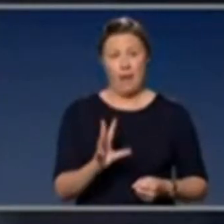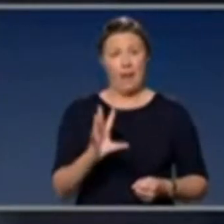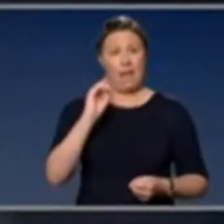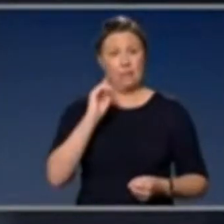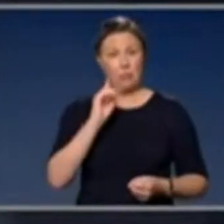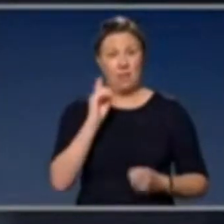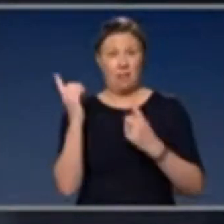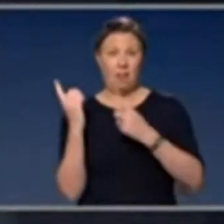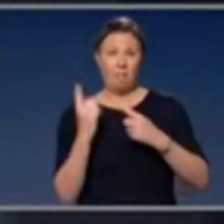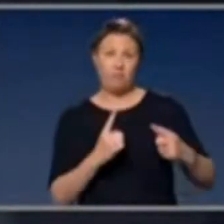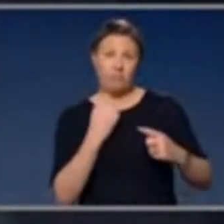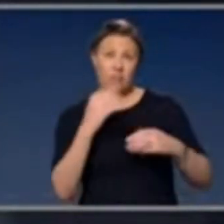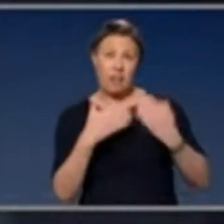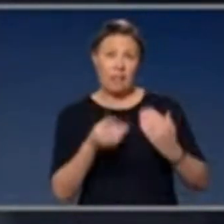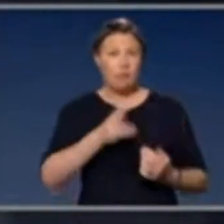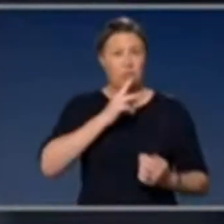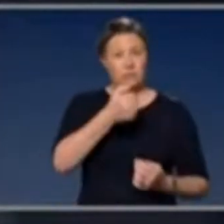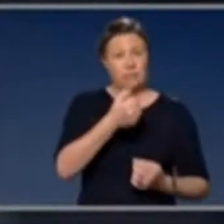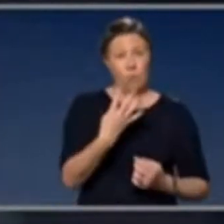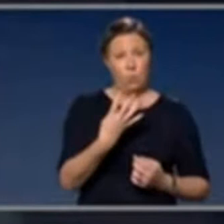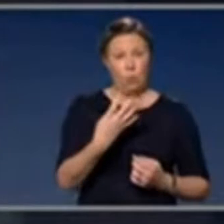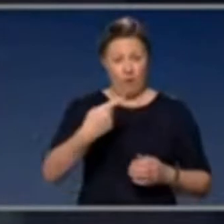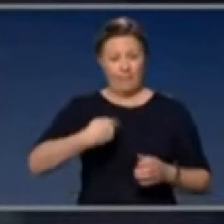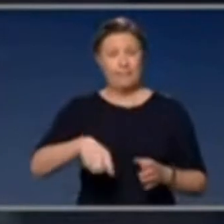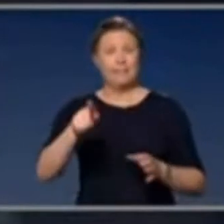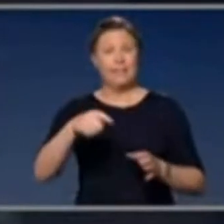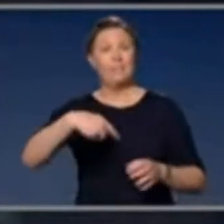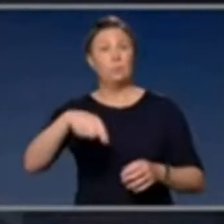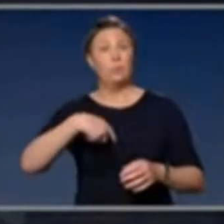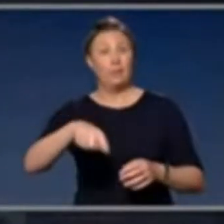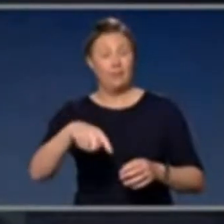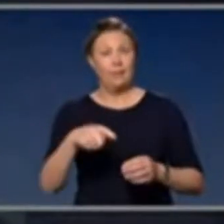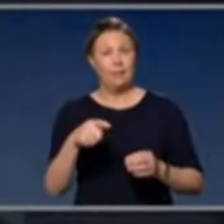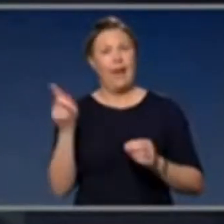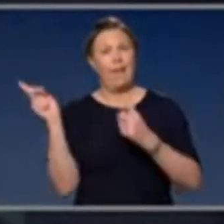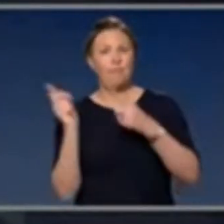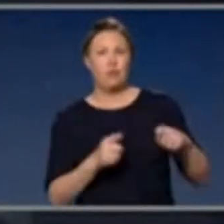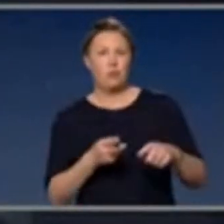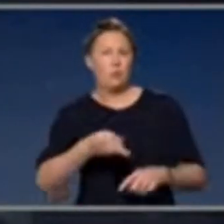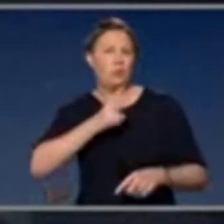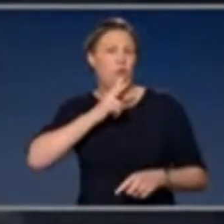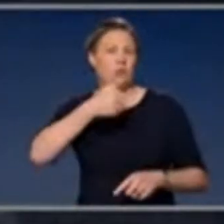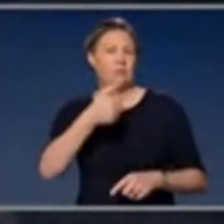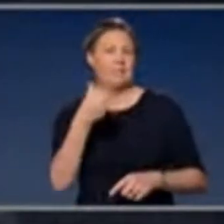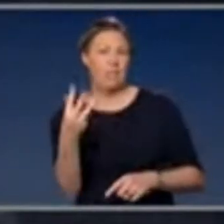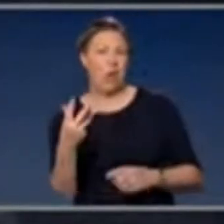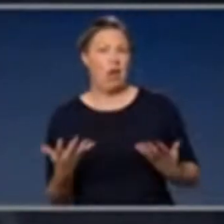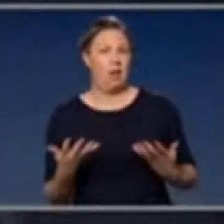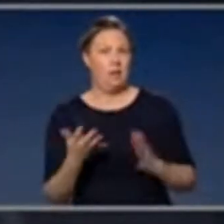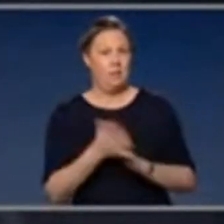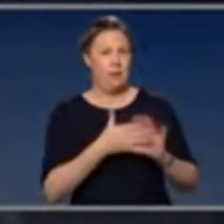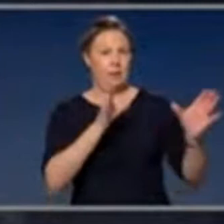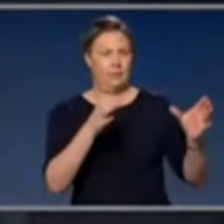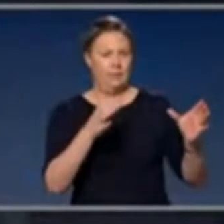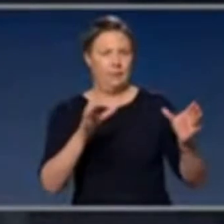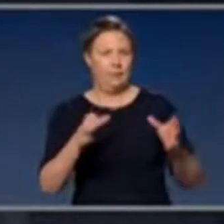was 364, and this week it's 269. So a very strong and quite